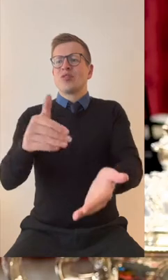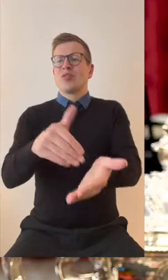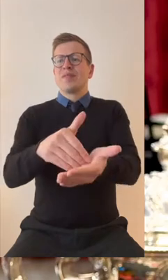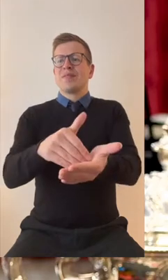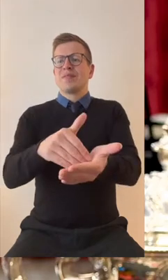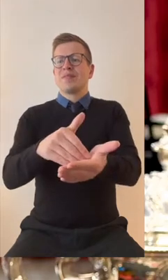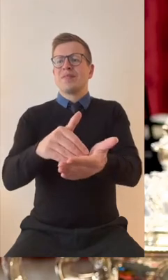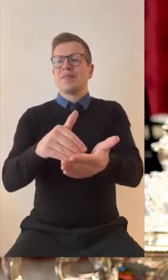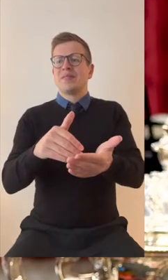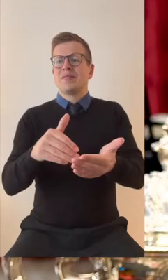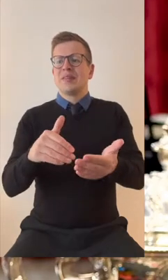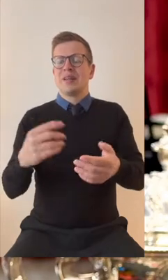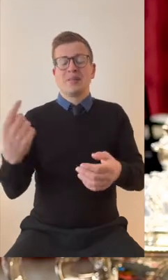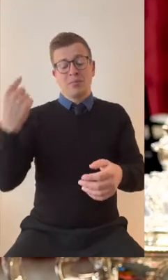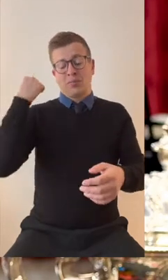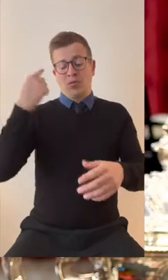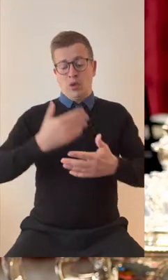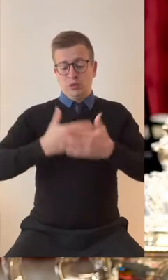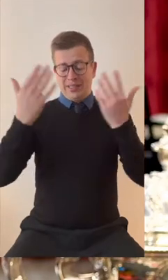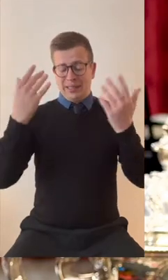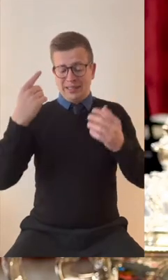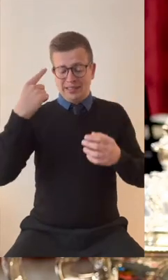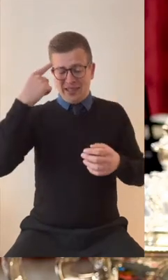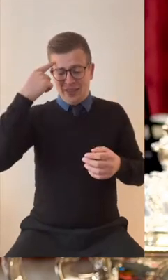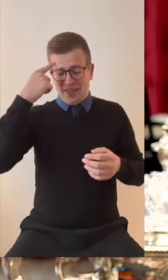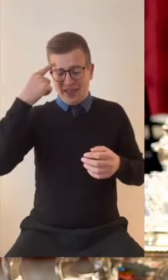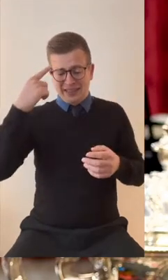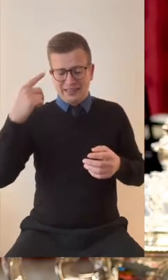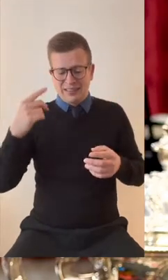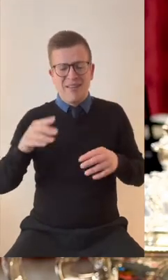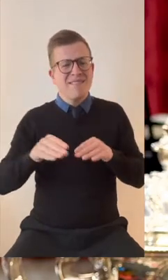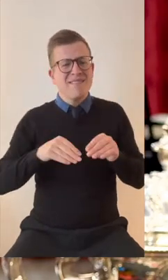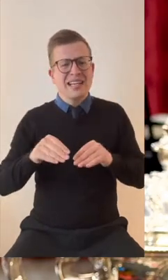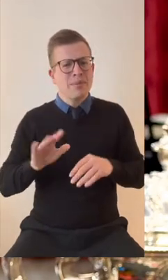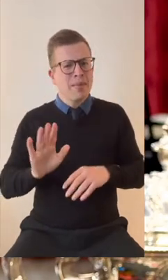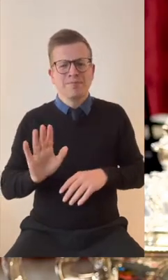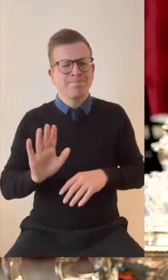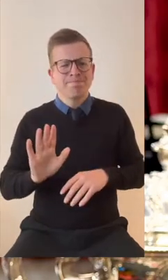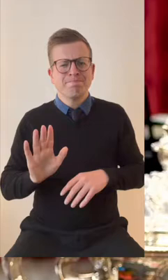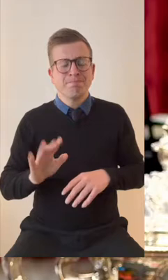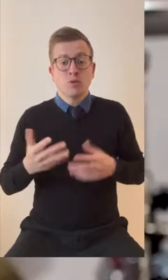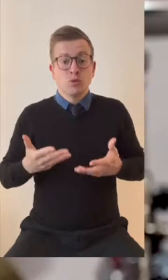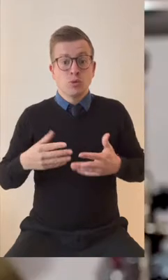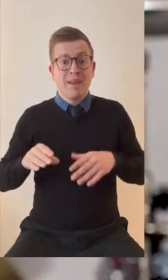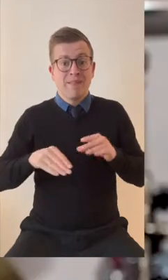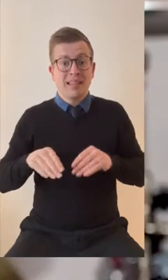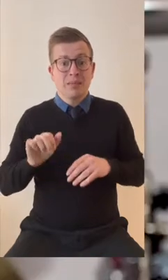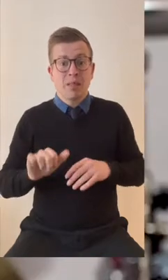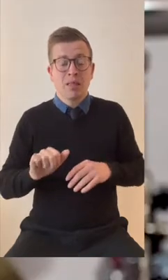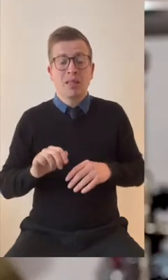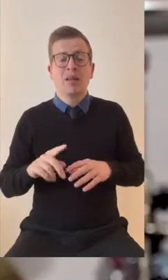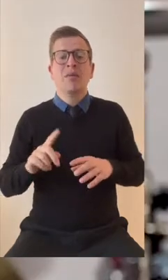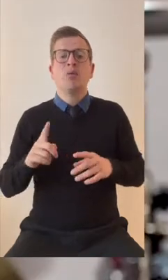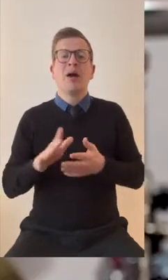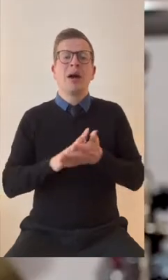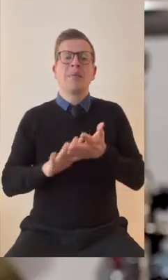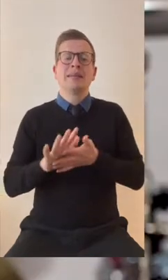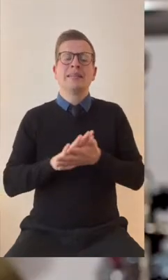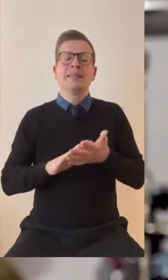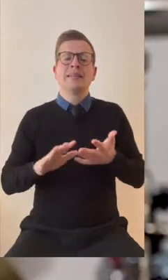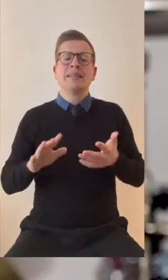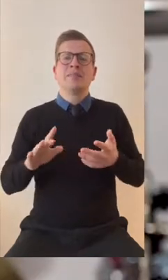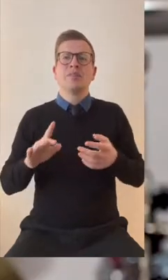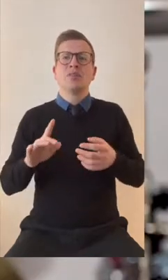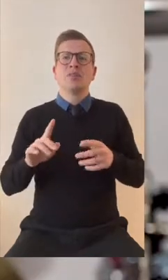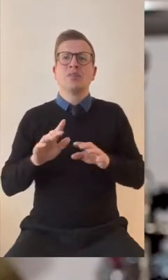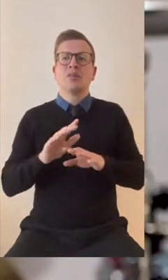to a head of, in those days, I think we were a lot less flexible than we are these days. I mean, these days you could probably conduct the band